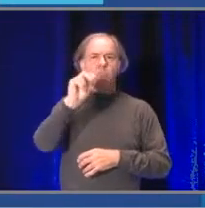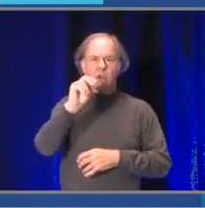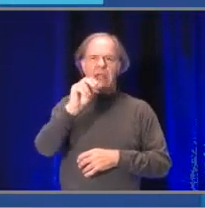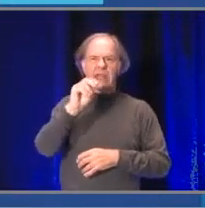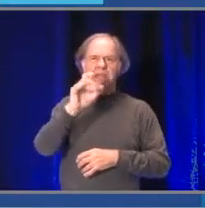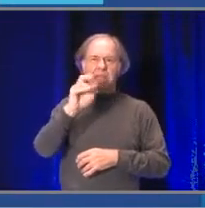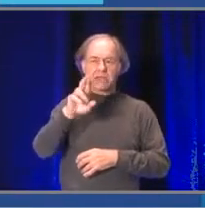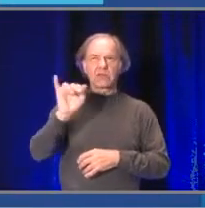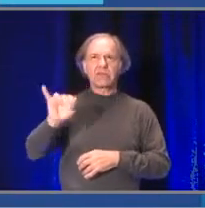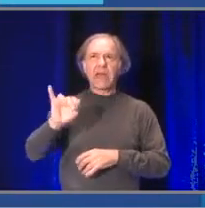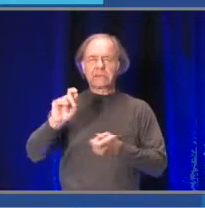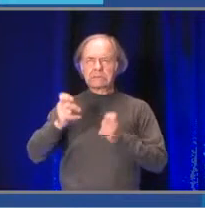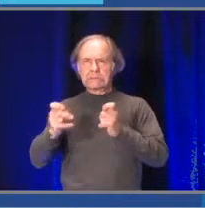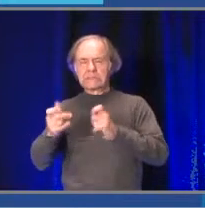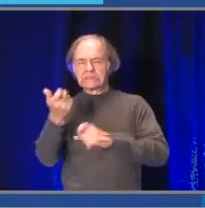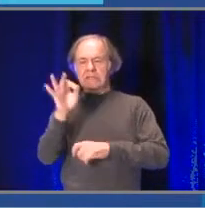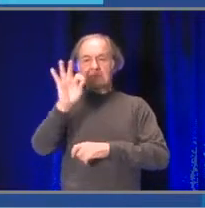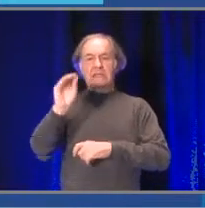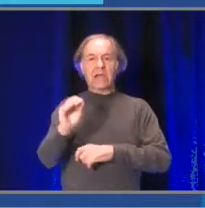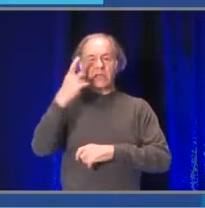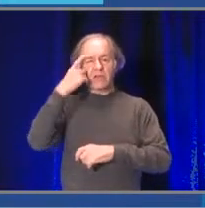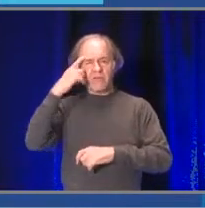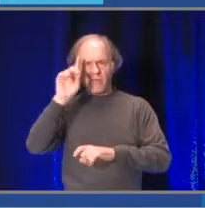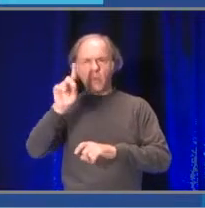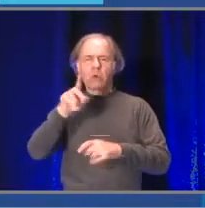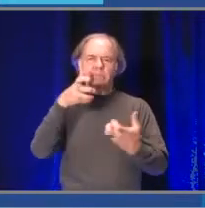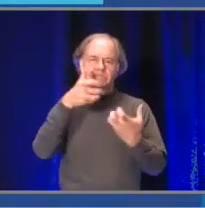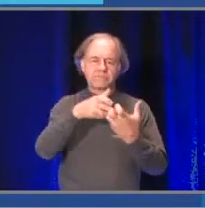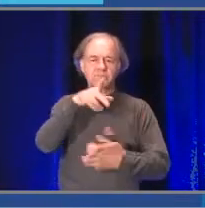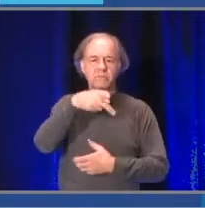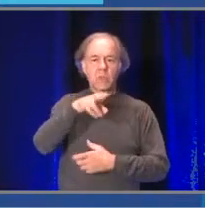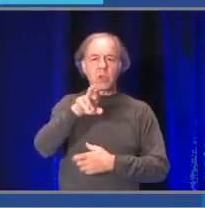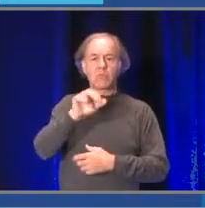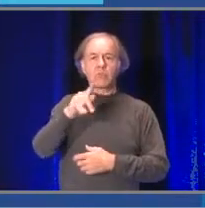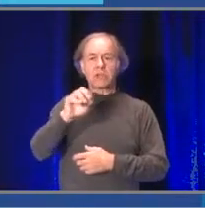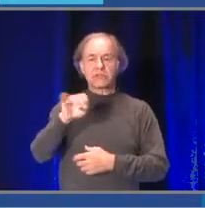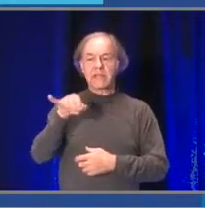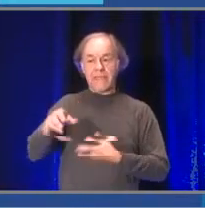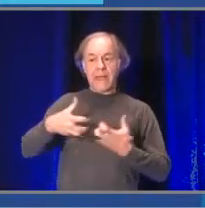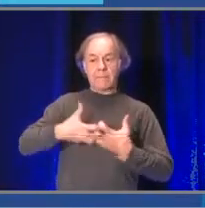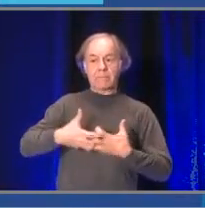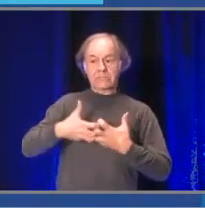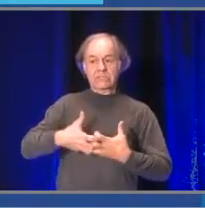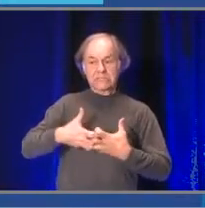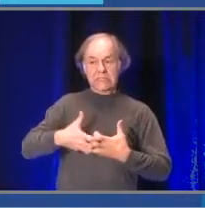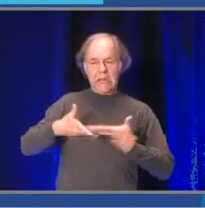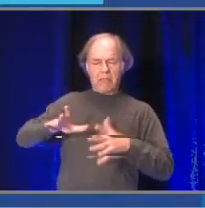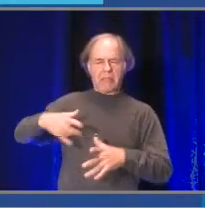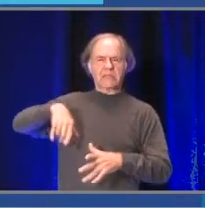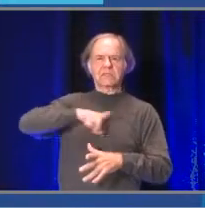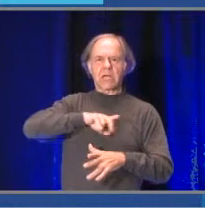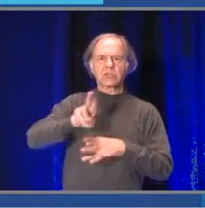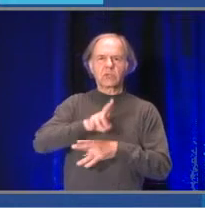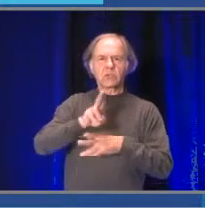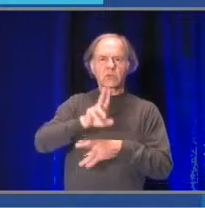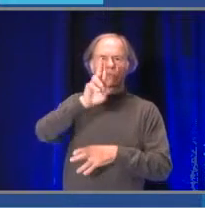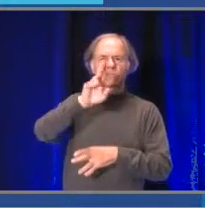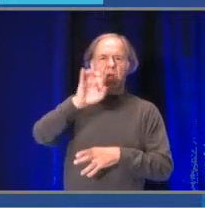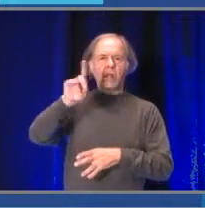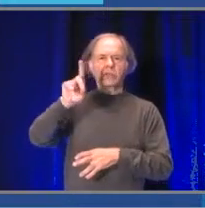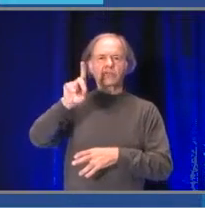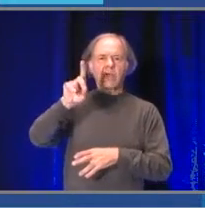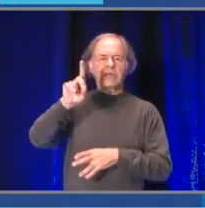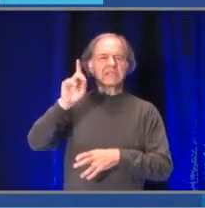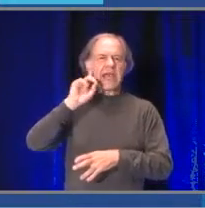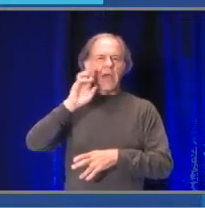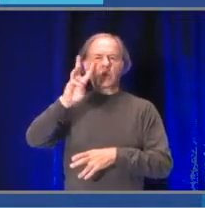adapted in 1990s for prostate, this machine allows us to take ultrasound waves of a